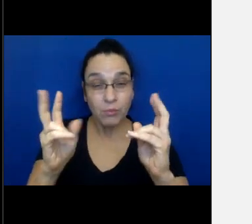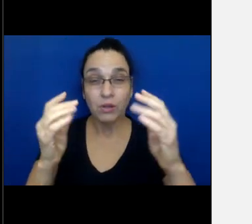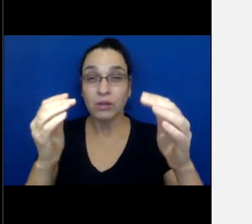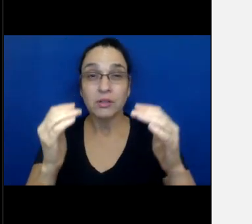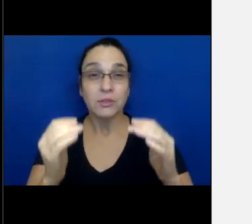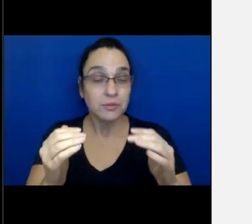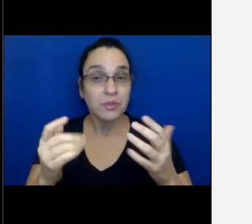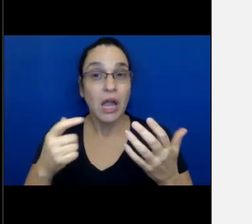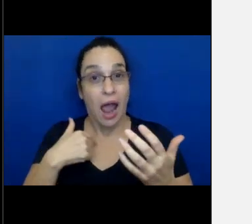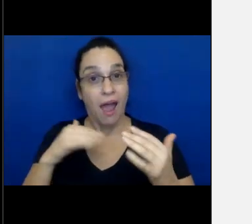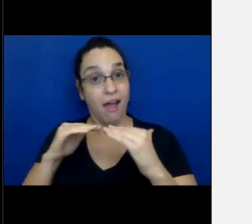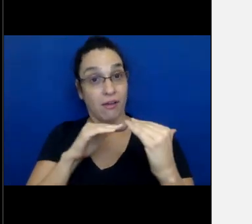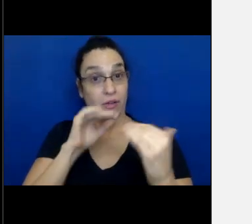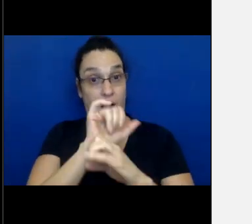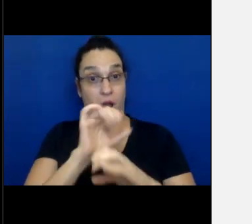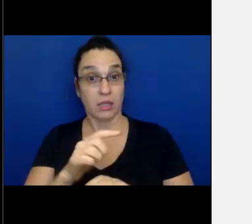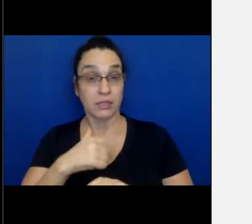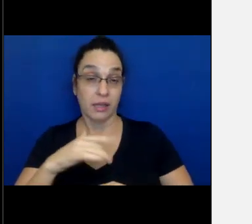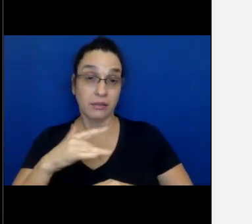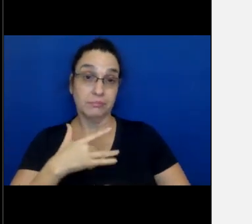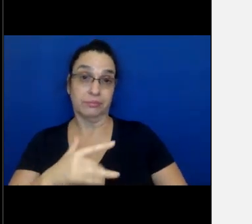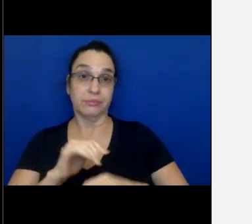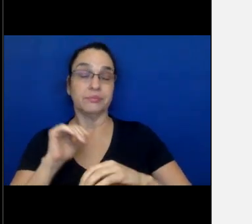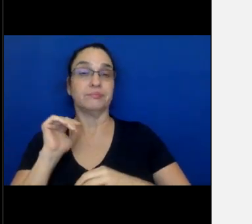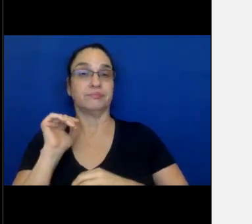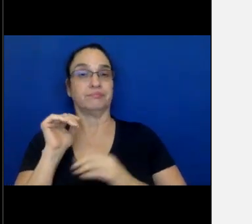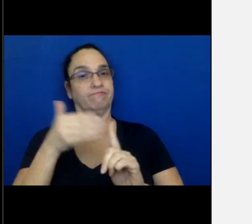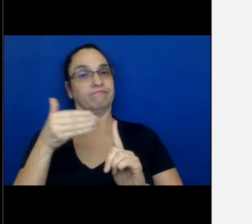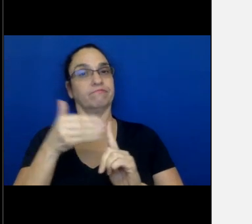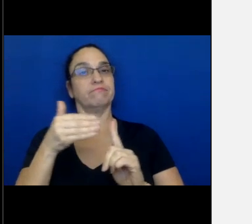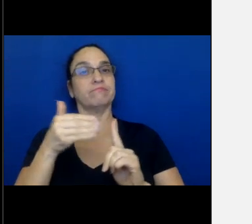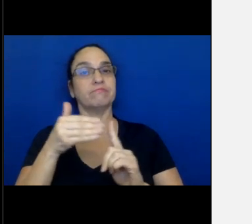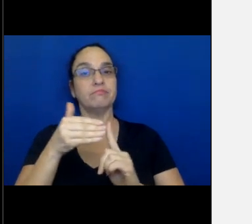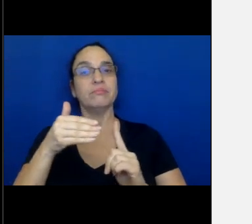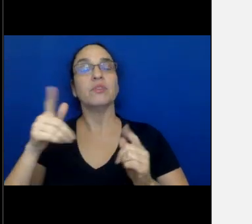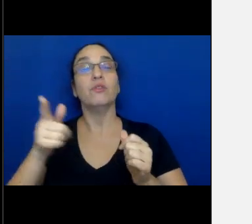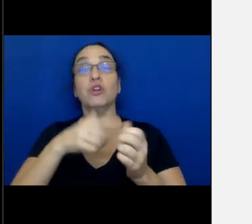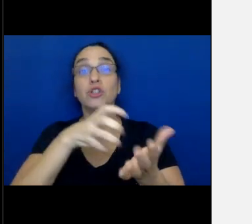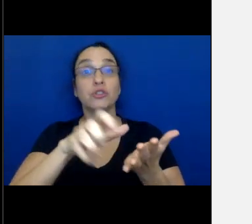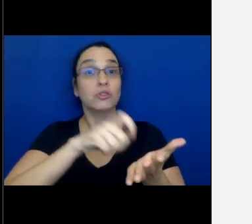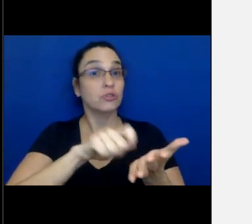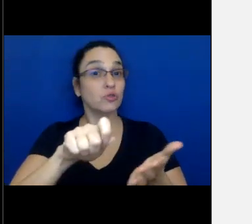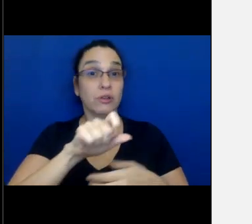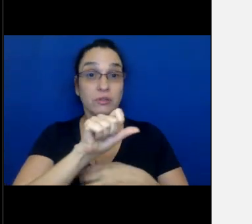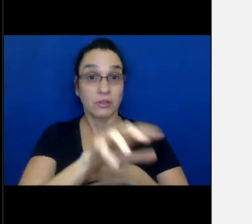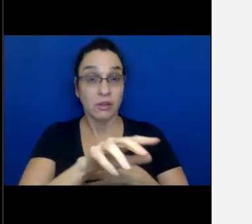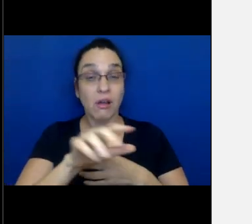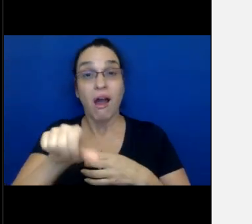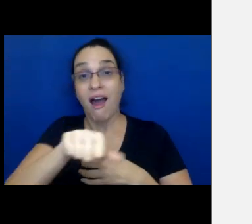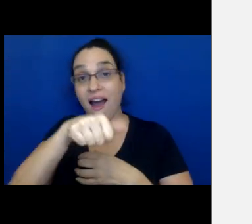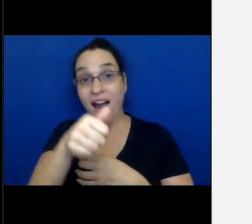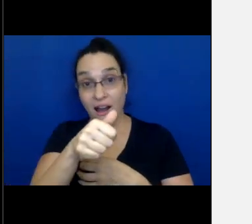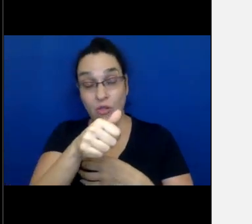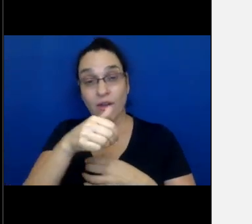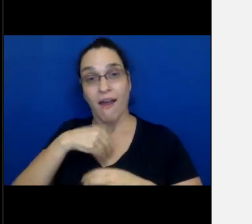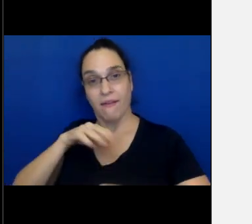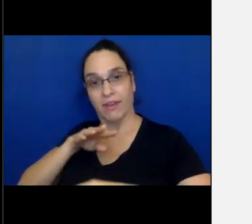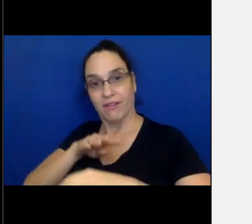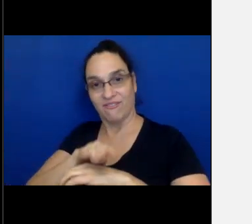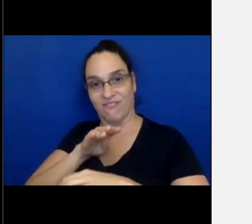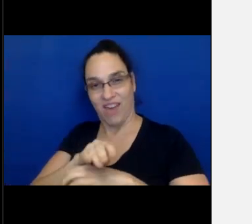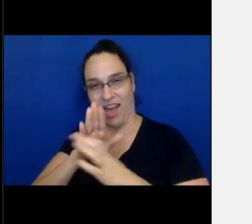send them a first draft, right? And then I have colleagues or advisors for whom I send them a later stage of the work.